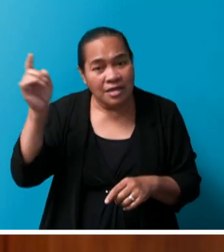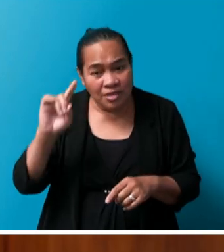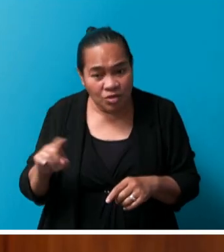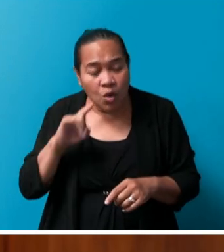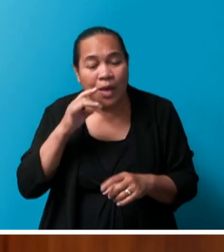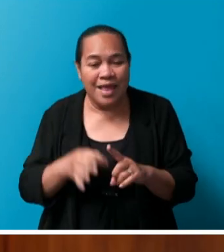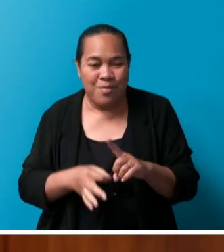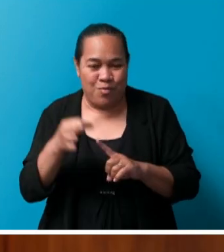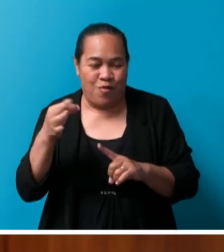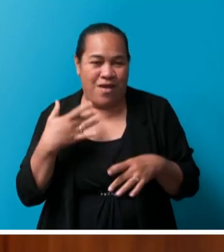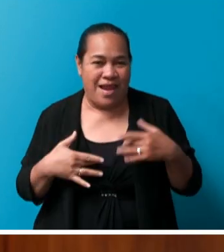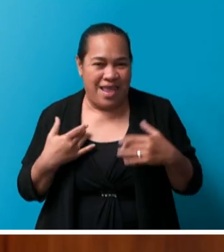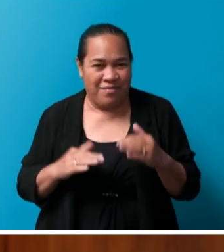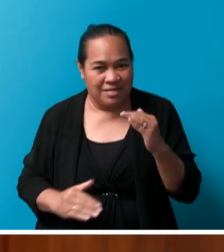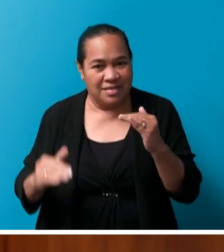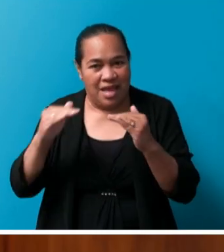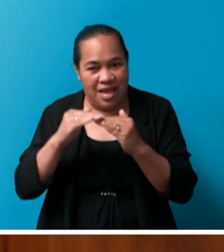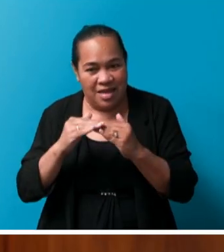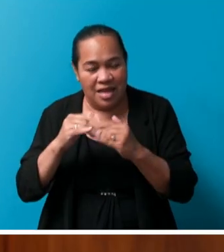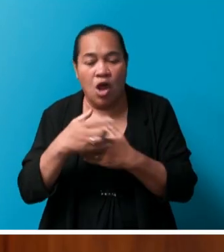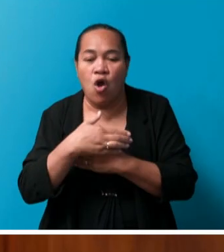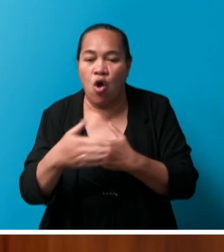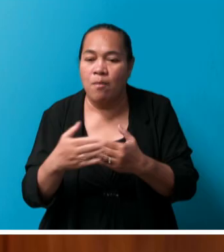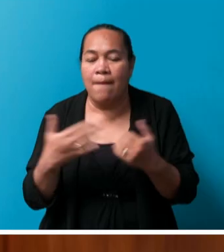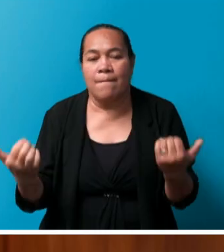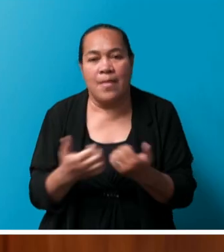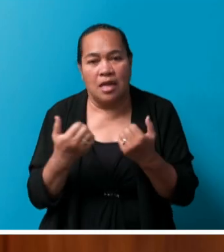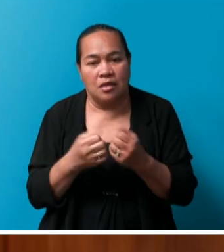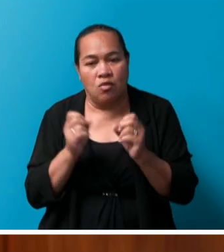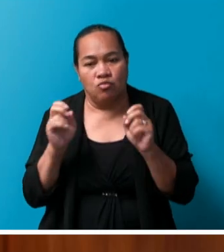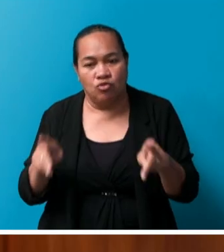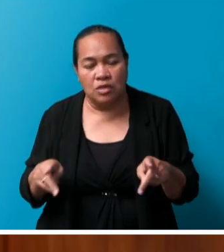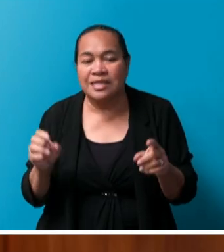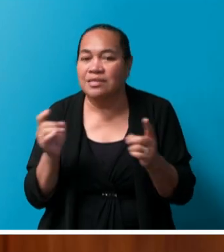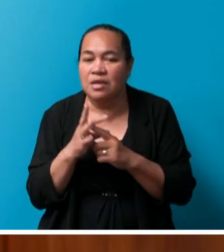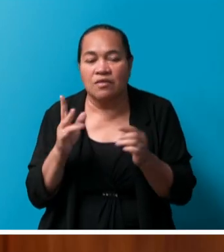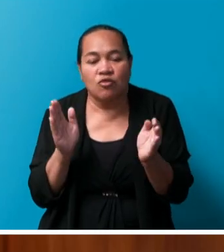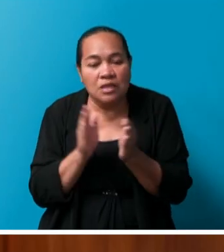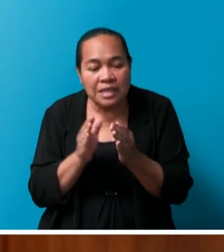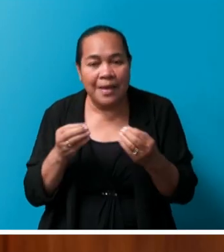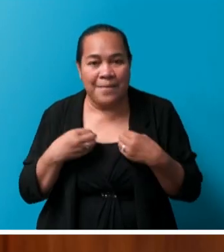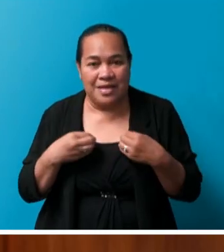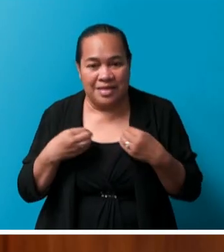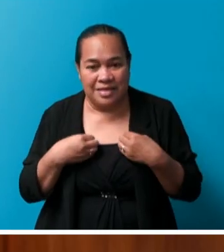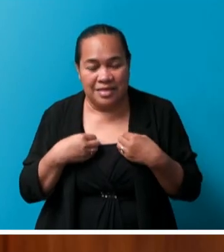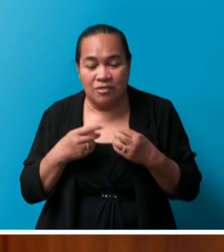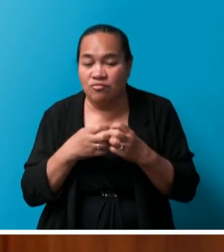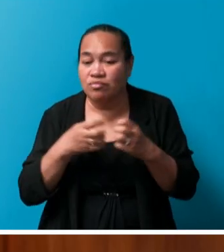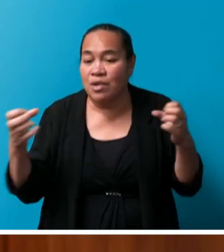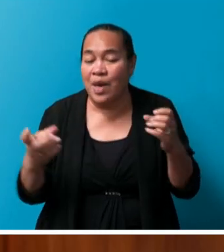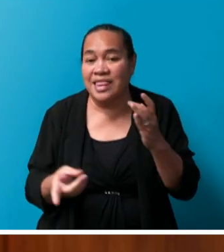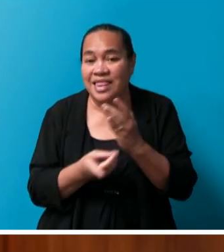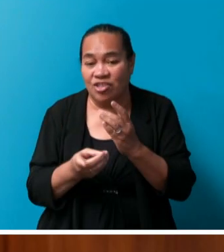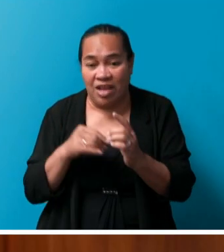living standard, and open up new opportunities for small business. Expanding digital